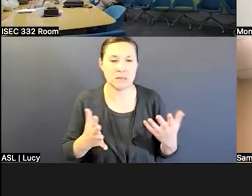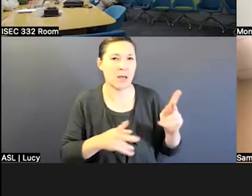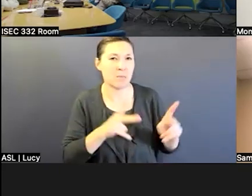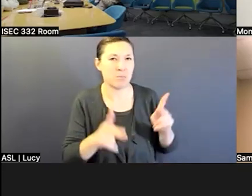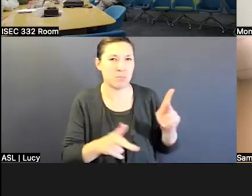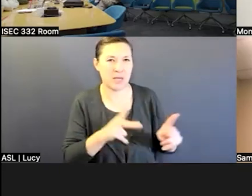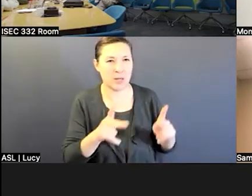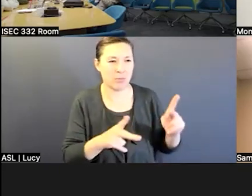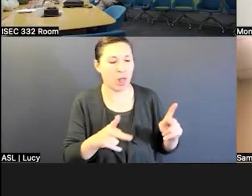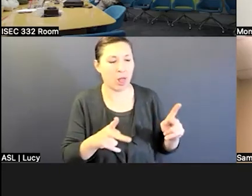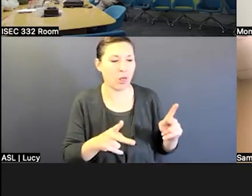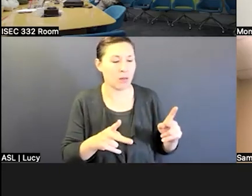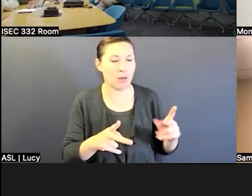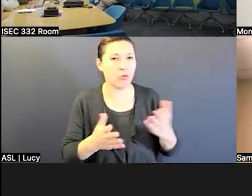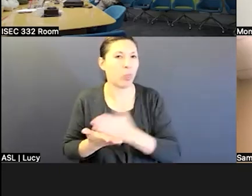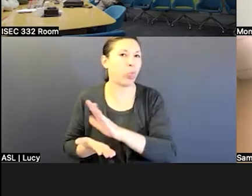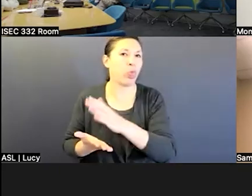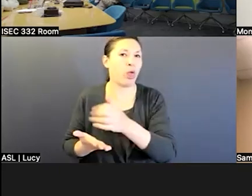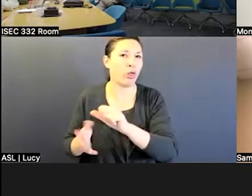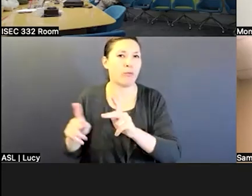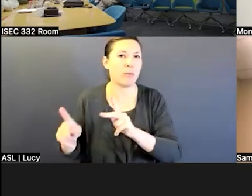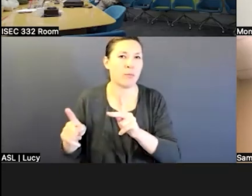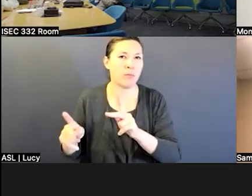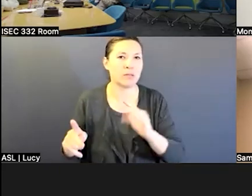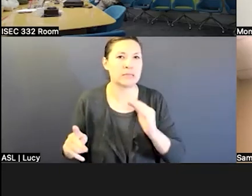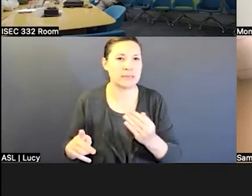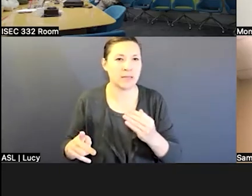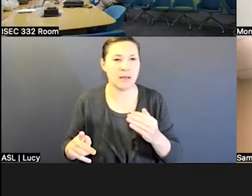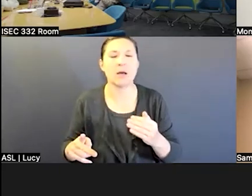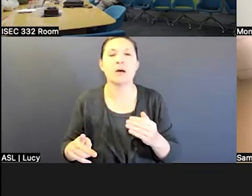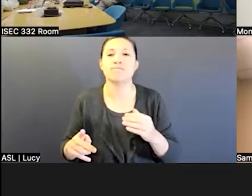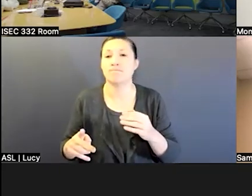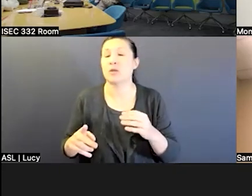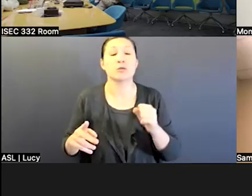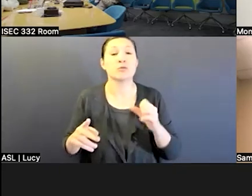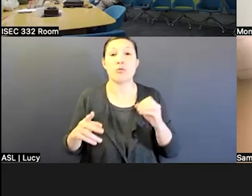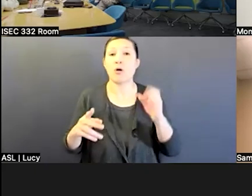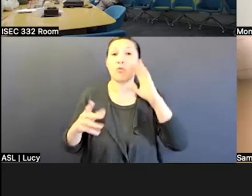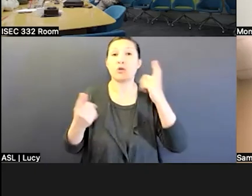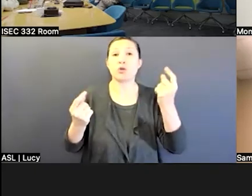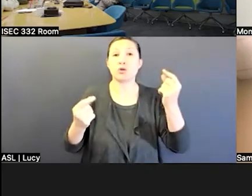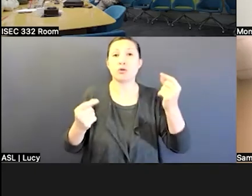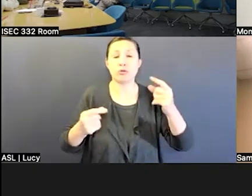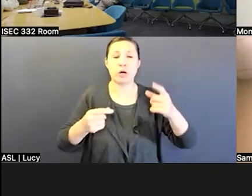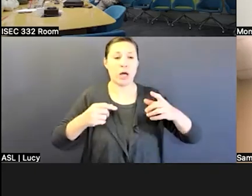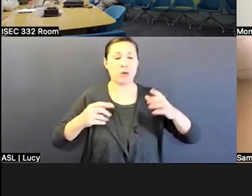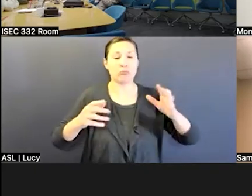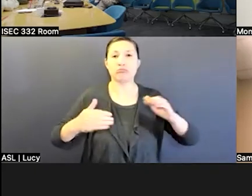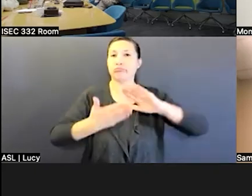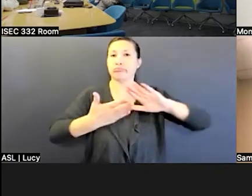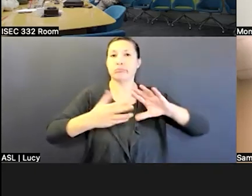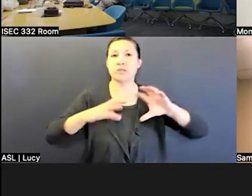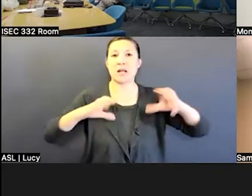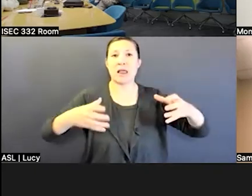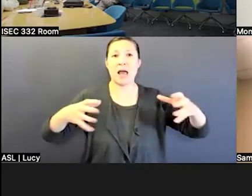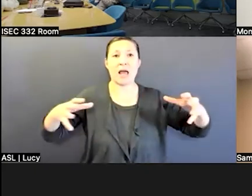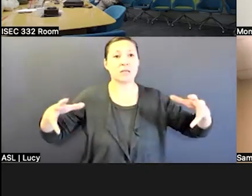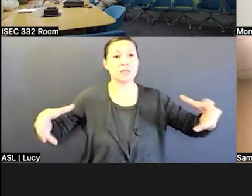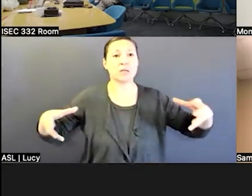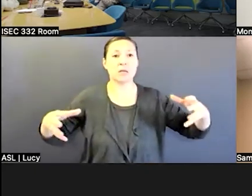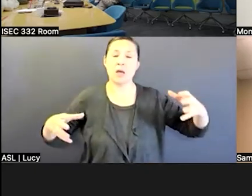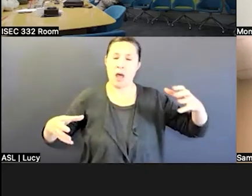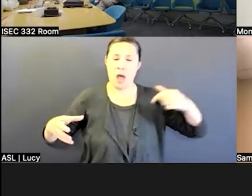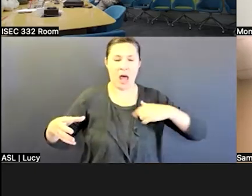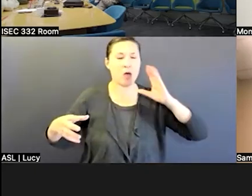And then I would just, as a class, I spoke a lot about that of deciding who has what roles in the